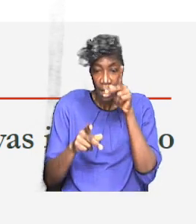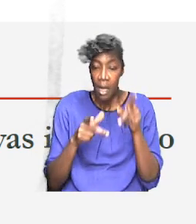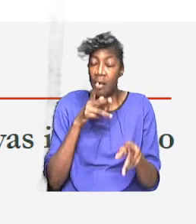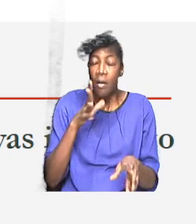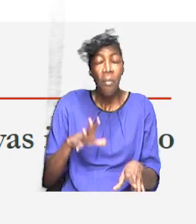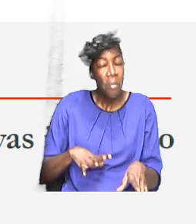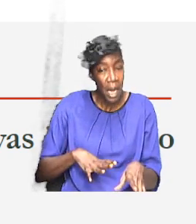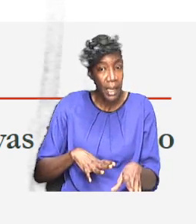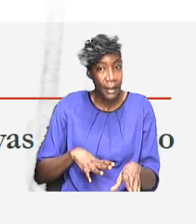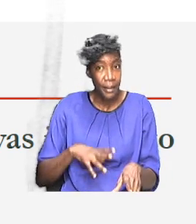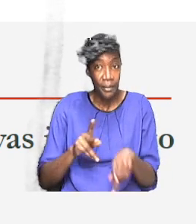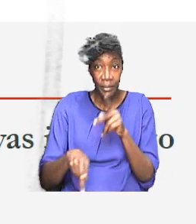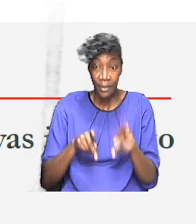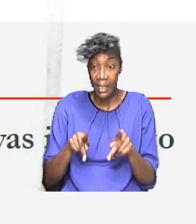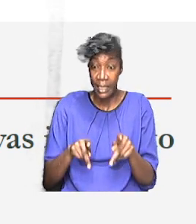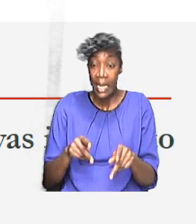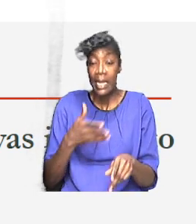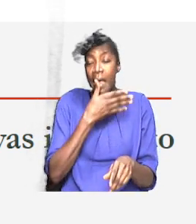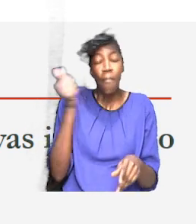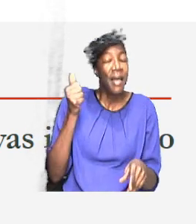thought it was better for them to follow